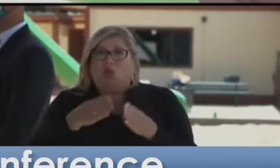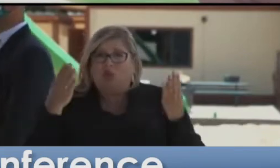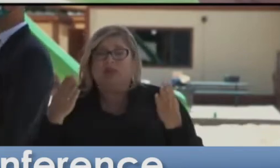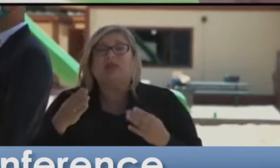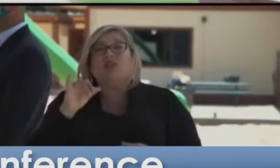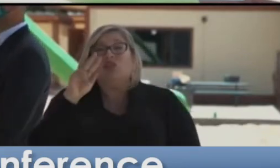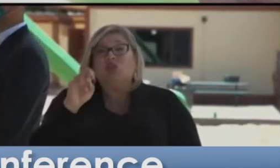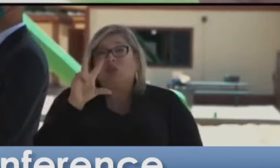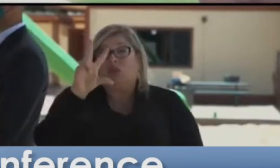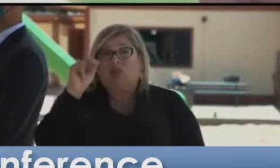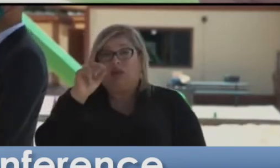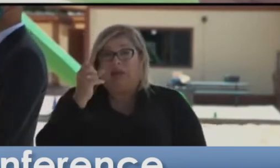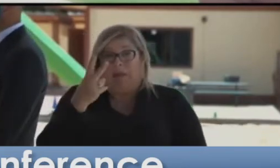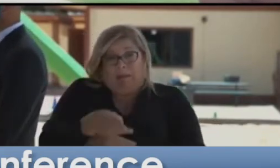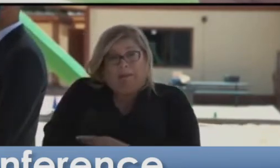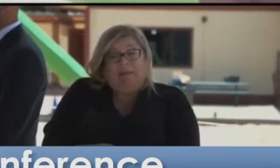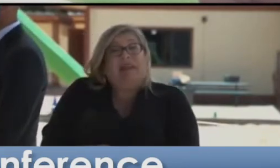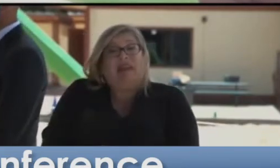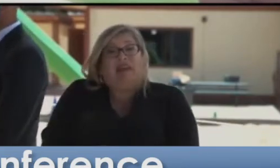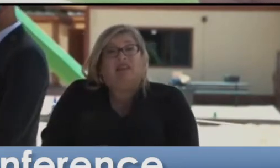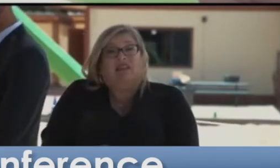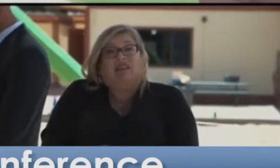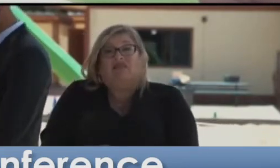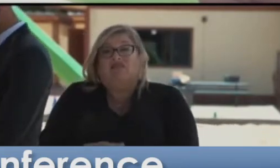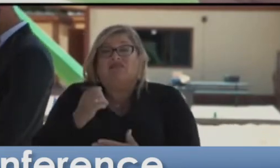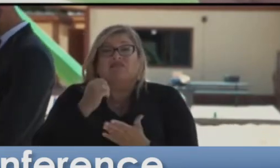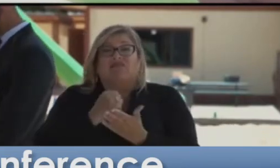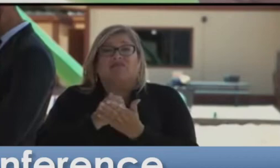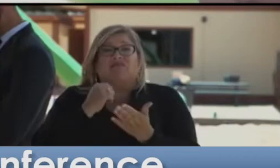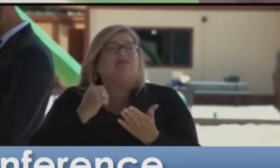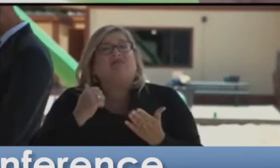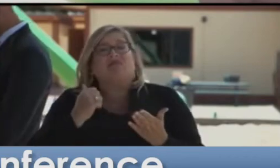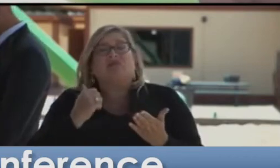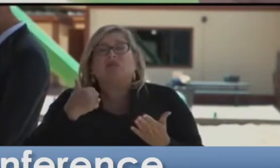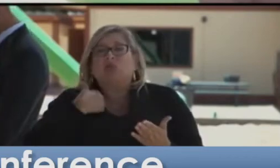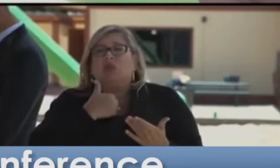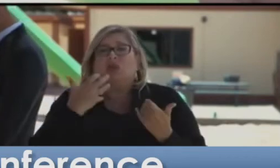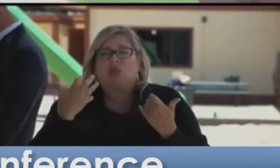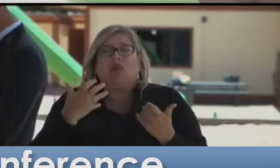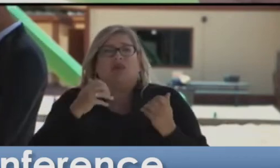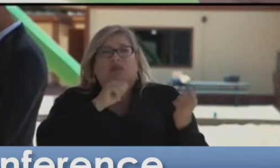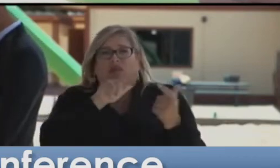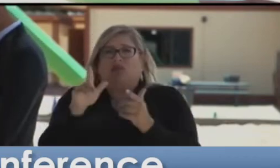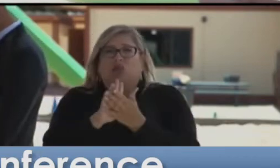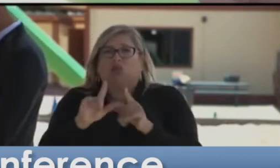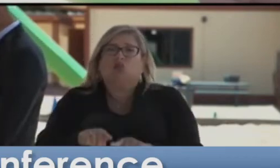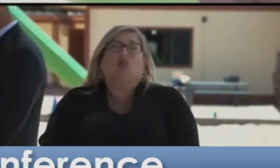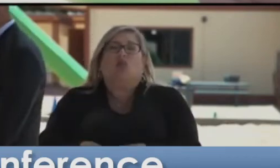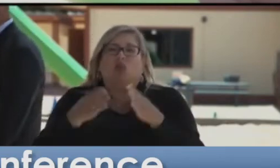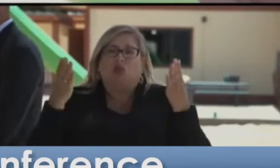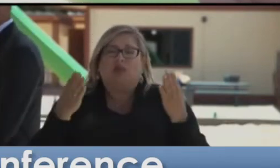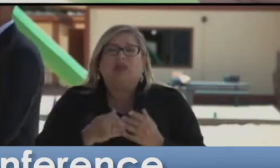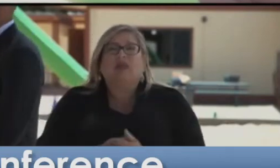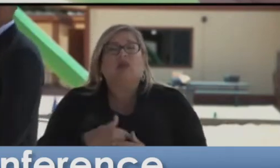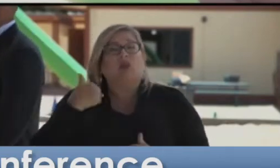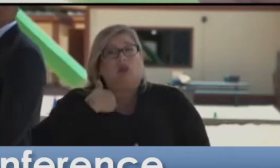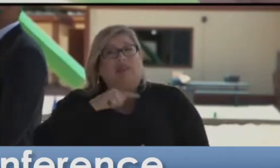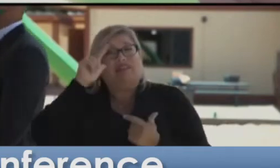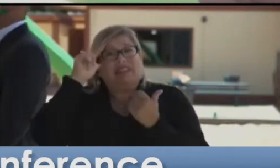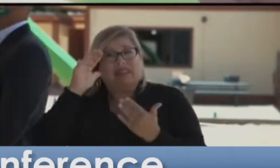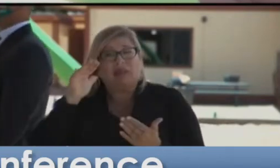30th, midnight, in statute. So we are not only expecting